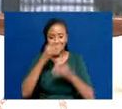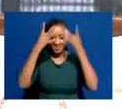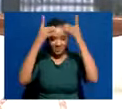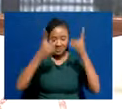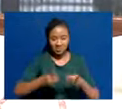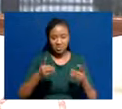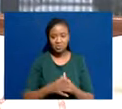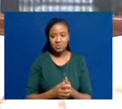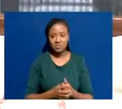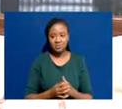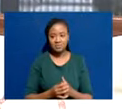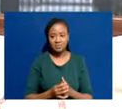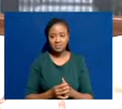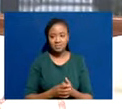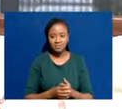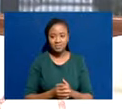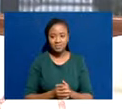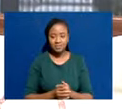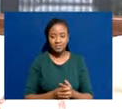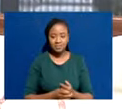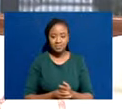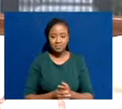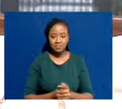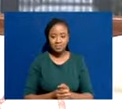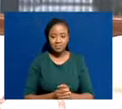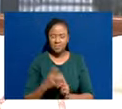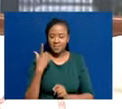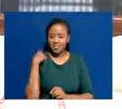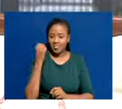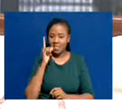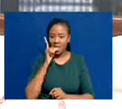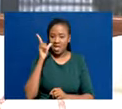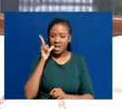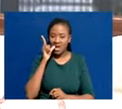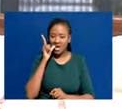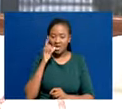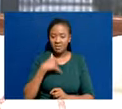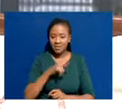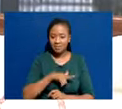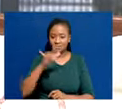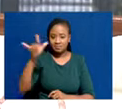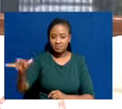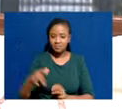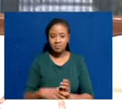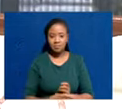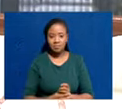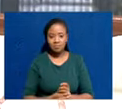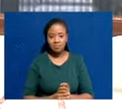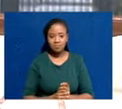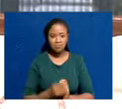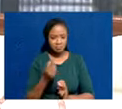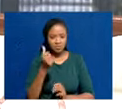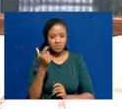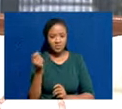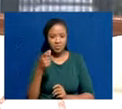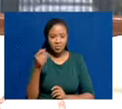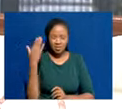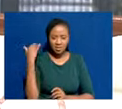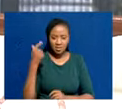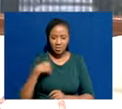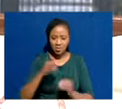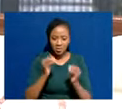And I mean it. And the time I was in London, a few months ago, and we met Kenyans